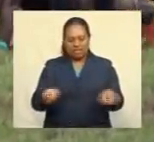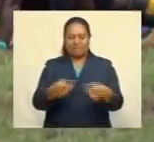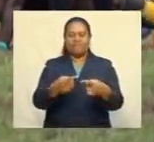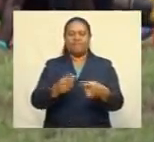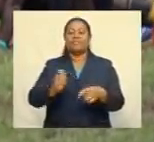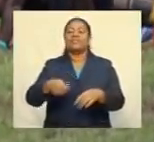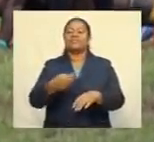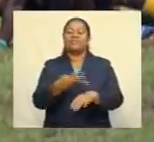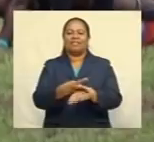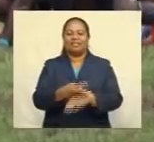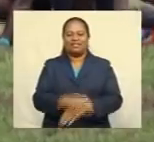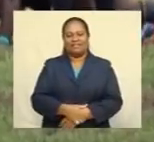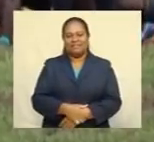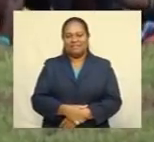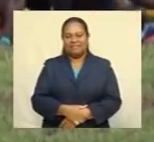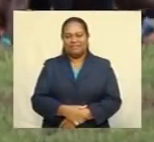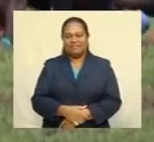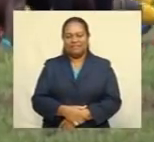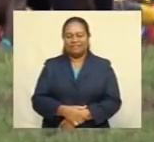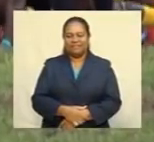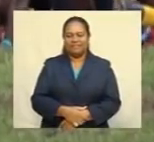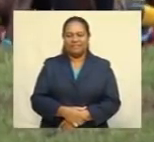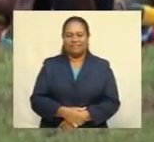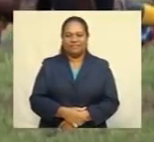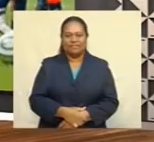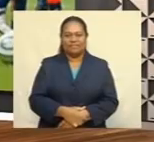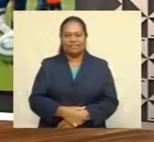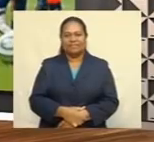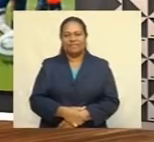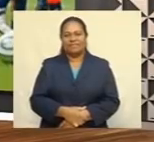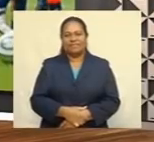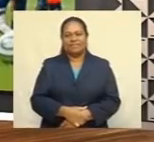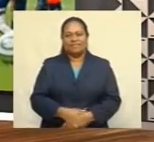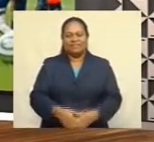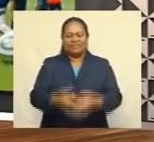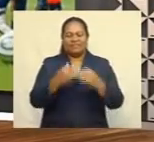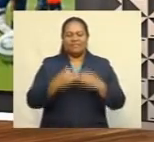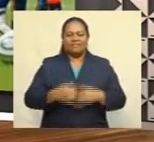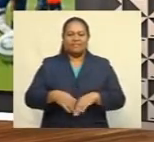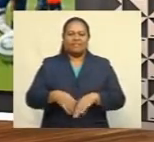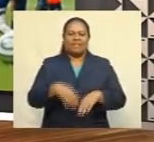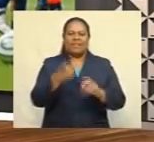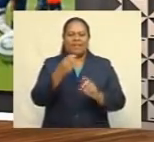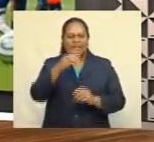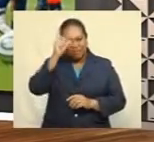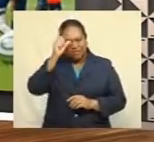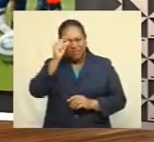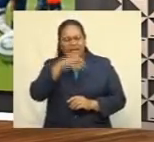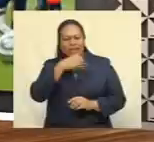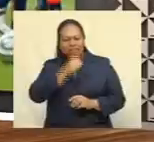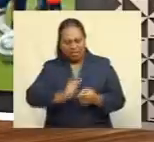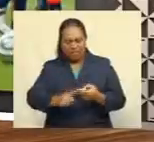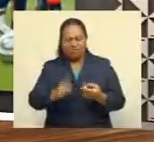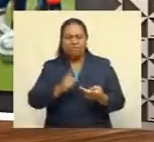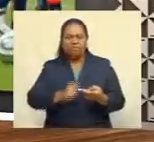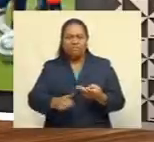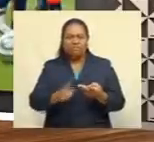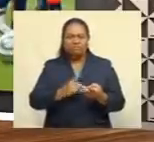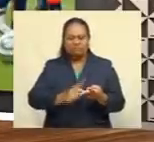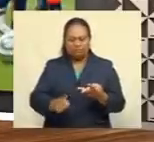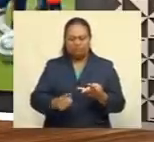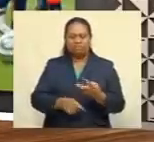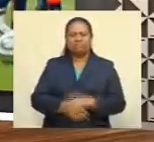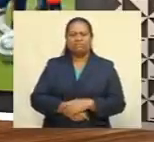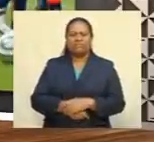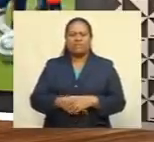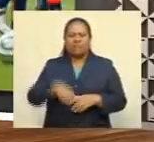month. Talima Terkula, FBC Sports. Fijians Frank Lomani, Marika Koroimbete and Isi Naisarani's efforts for